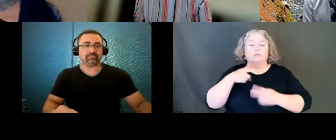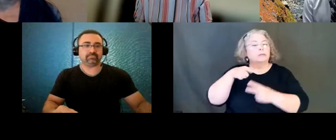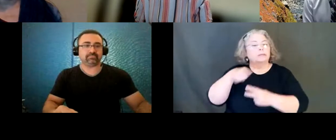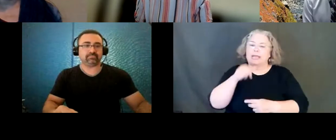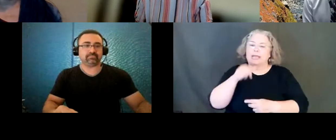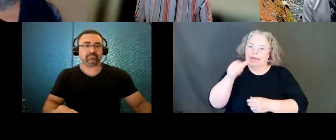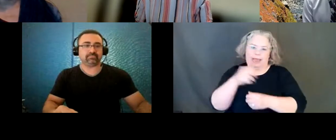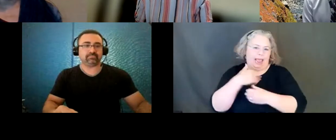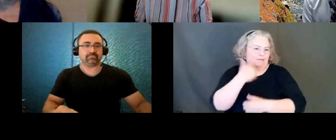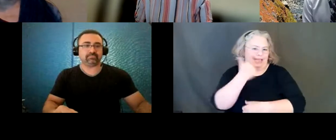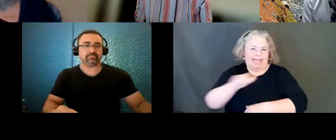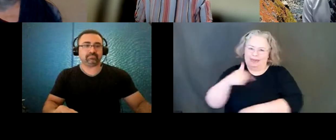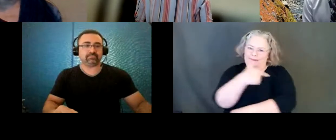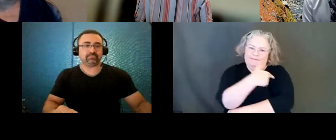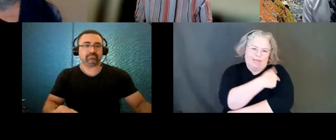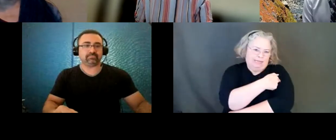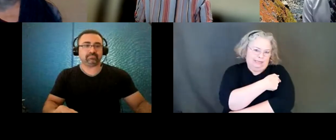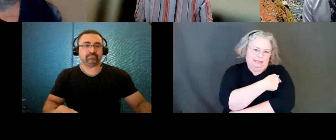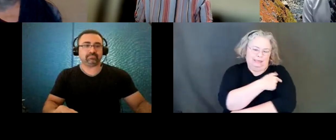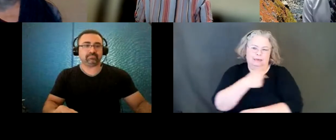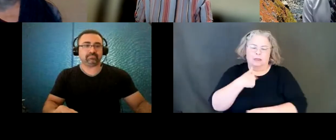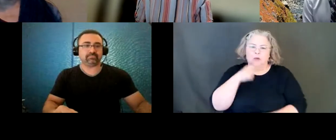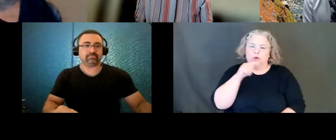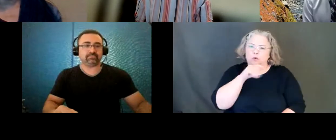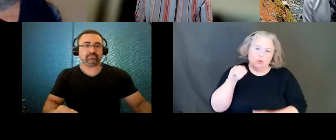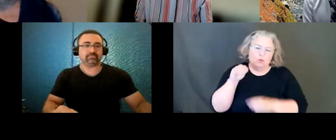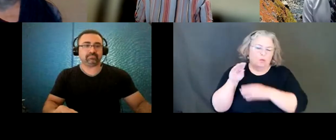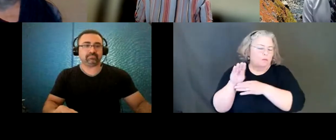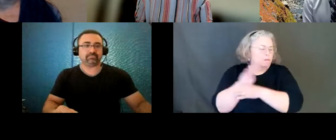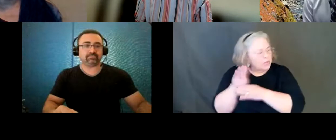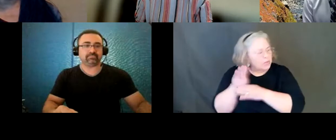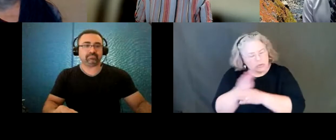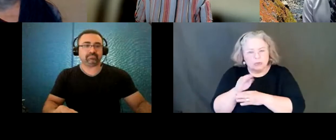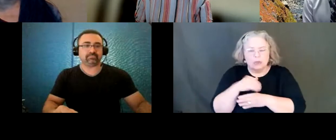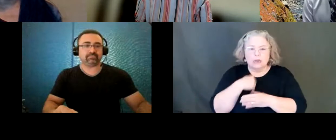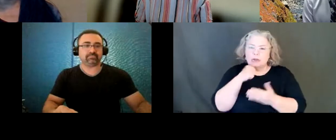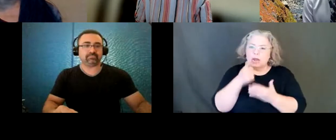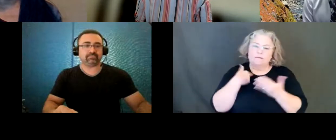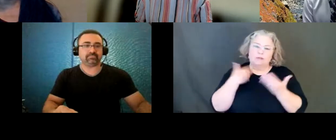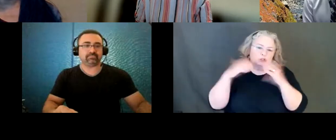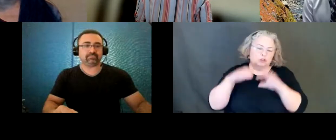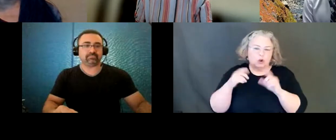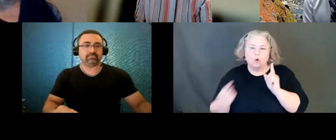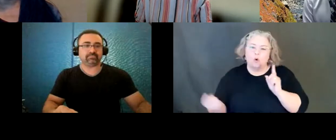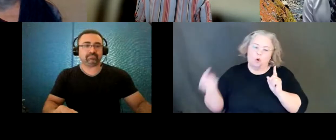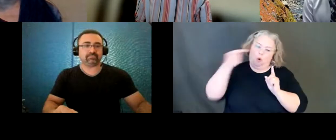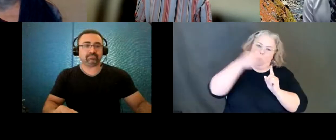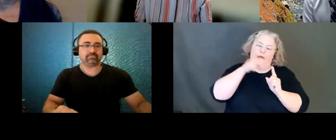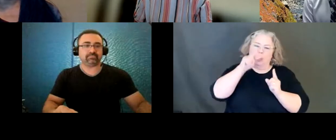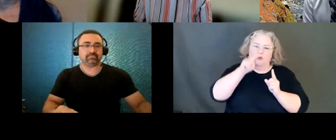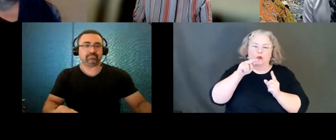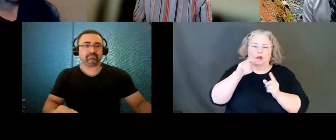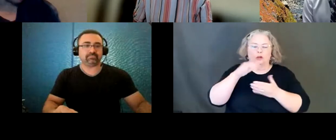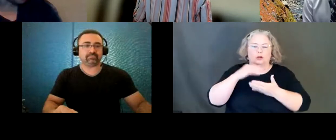unvaccinated. I've been so busy recently, I haven't really had a chance to go back and look through the charts of some of